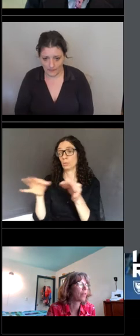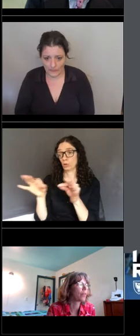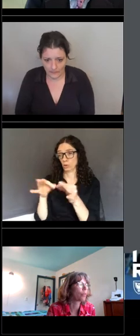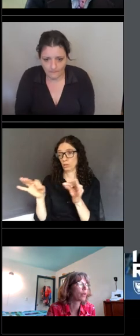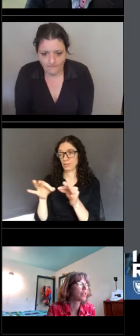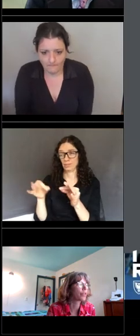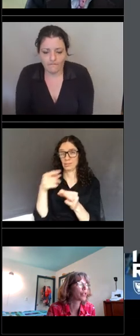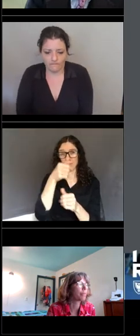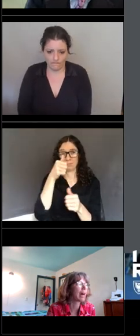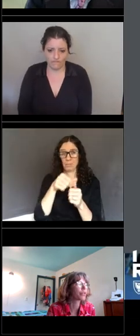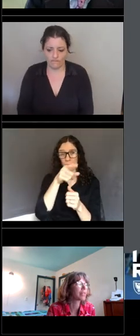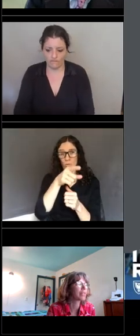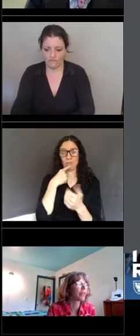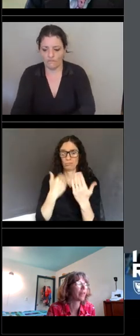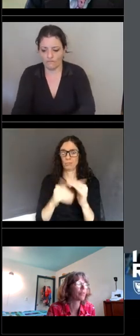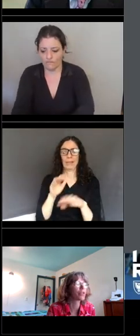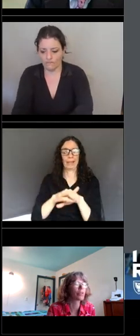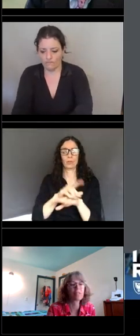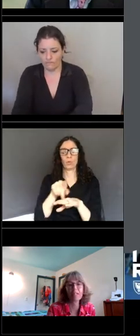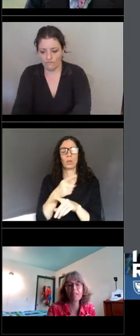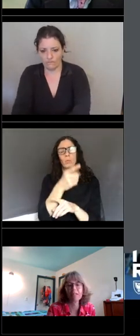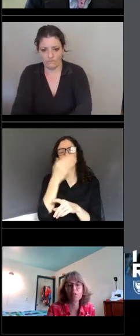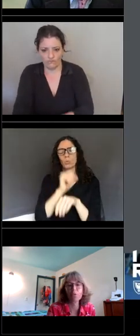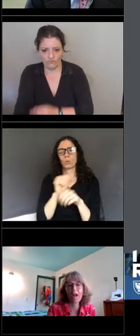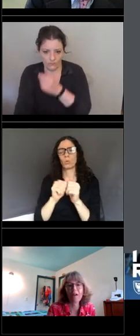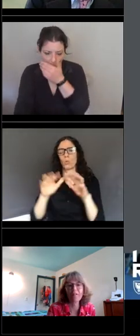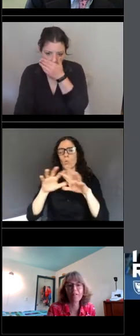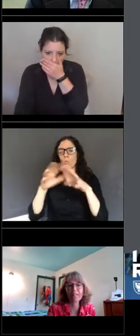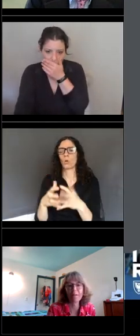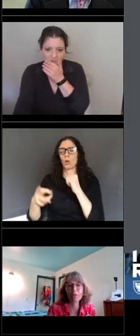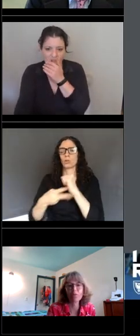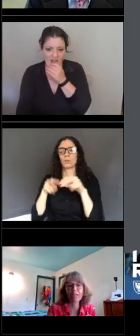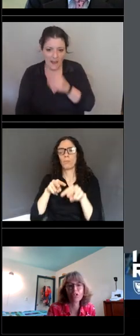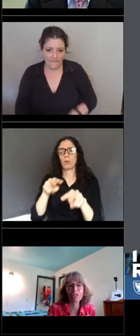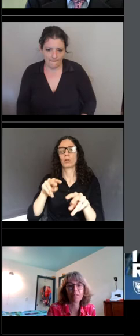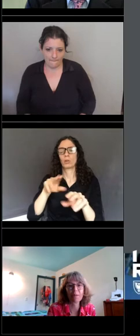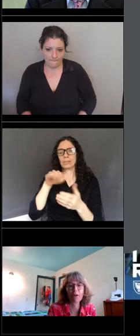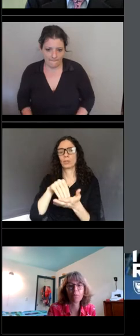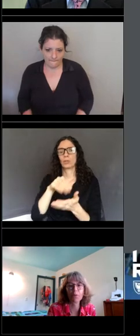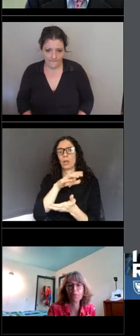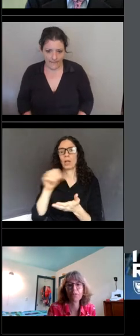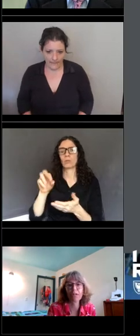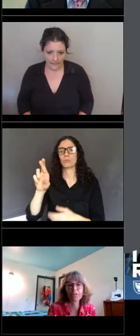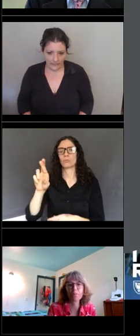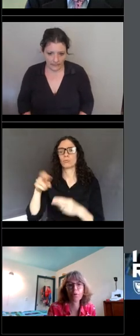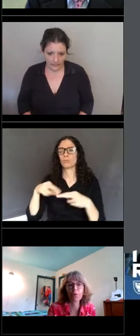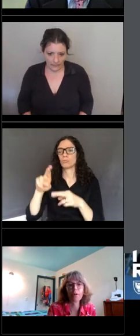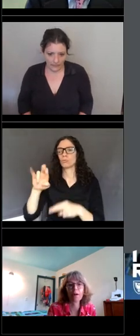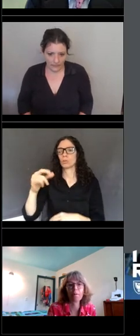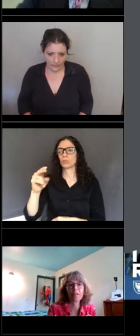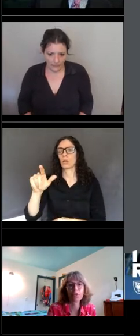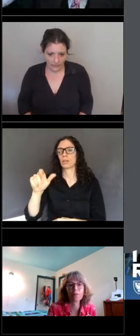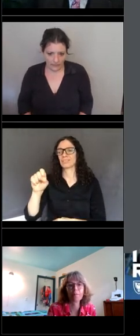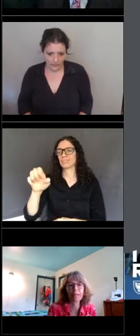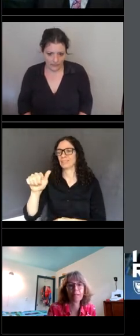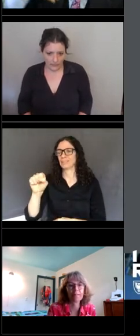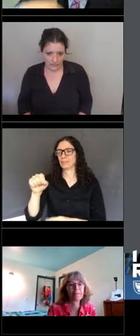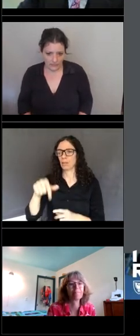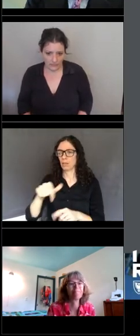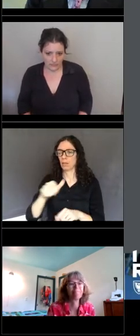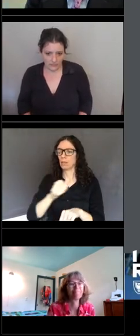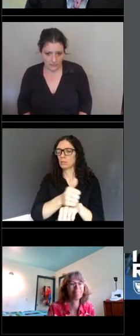work with the World Conservation Monitoring Center and the regional seas who have established relationships, and that may help you reach out to more